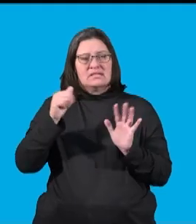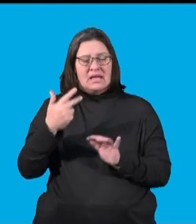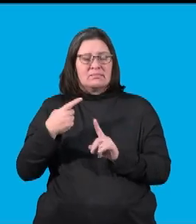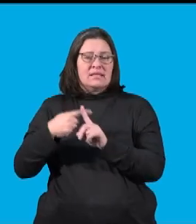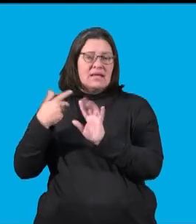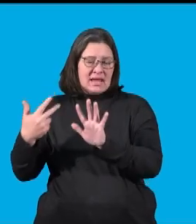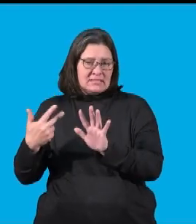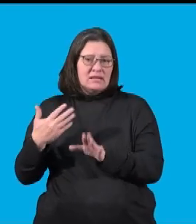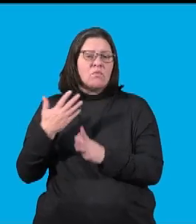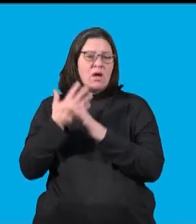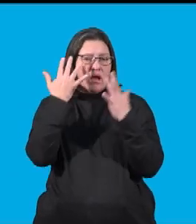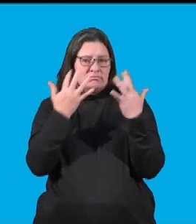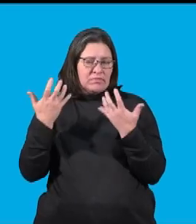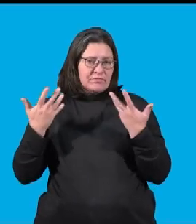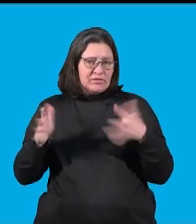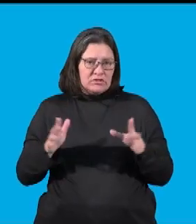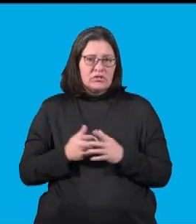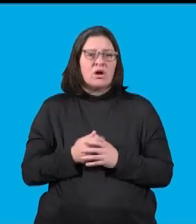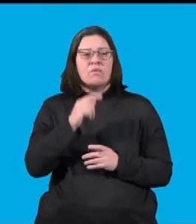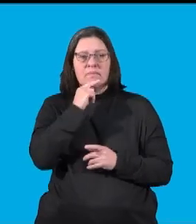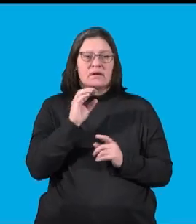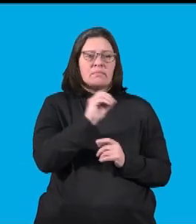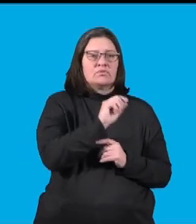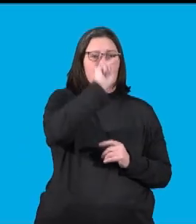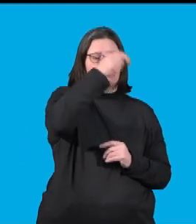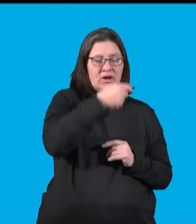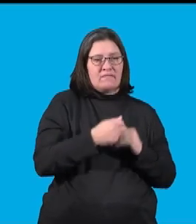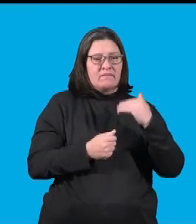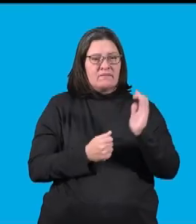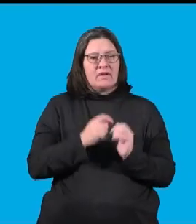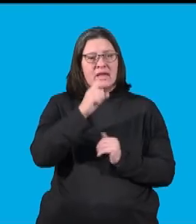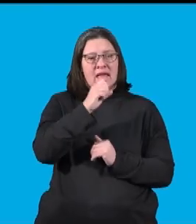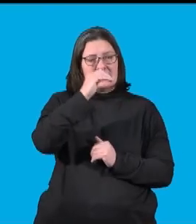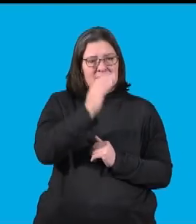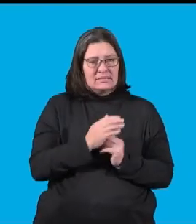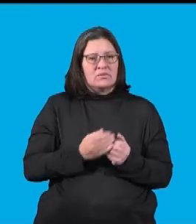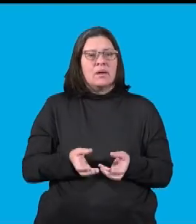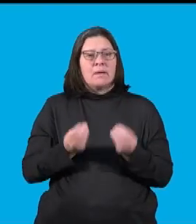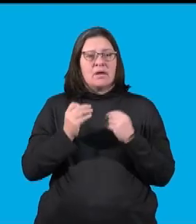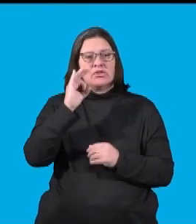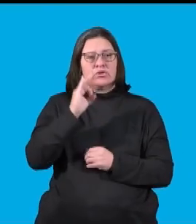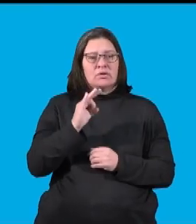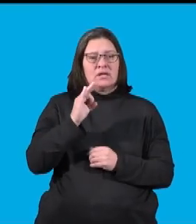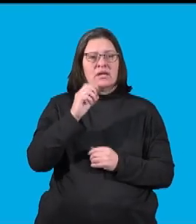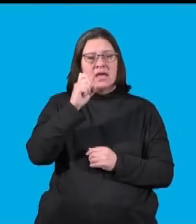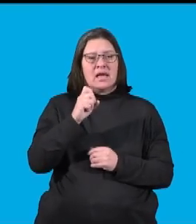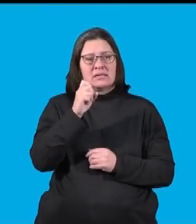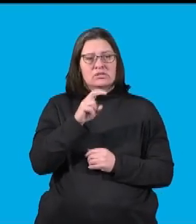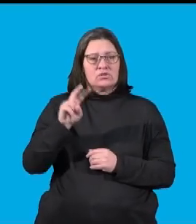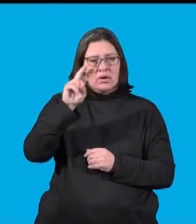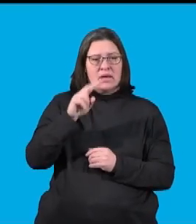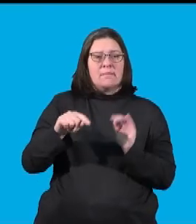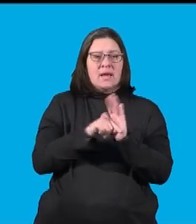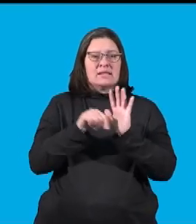minus 6x plus 8. We've worked these values out, so therefore we simply derive to get 3x squared